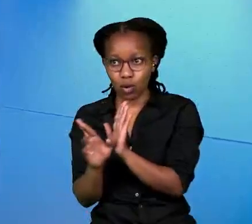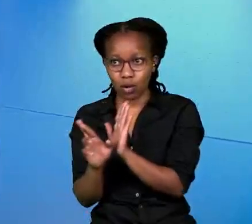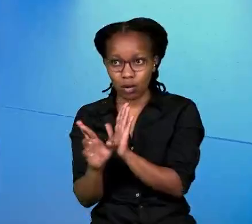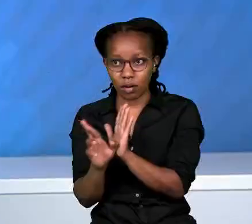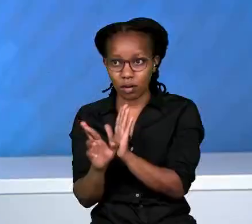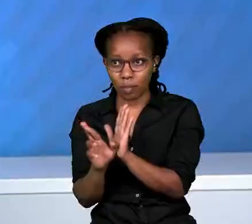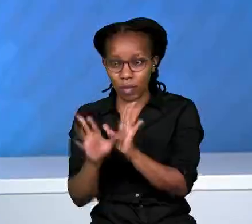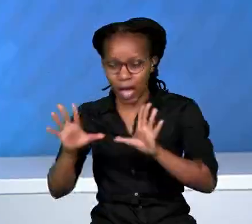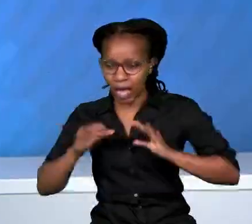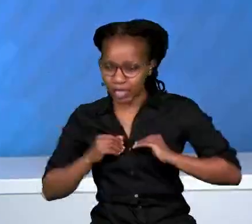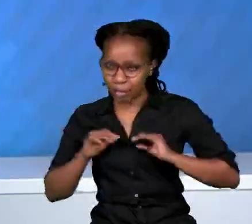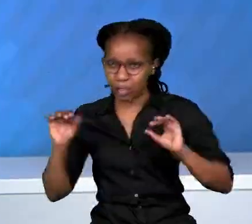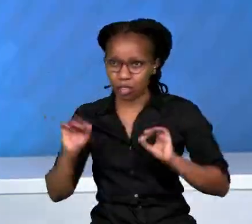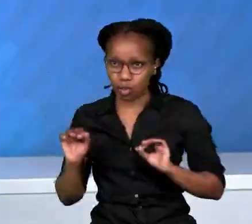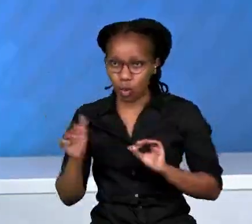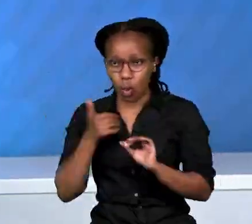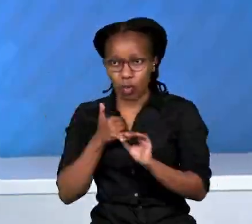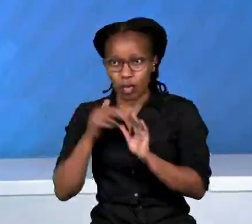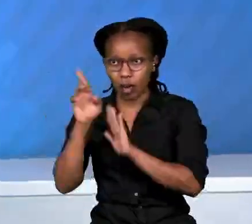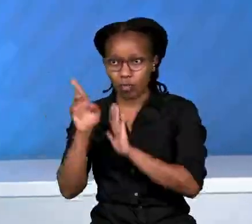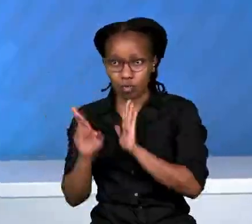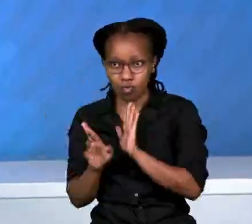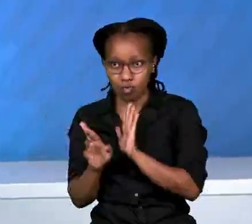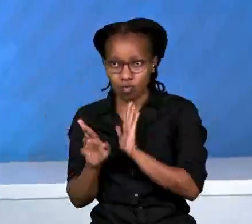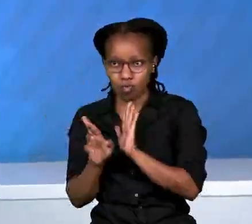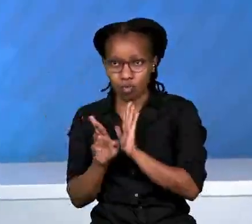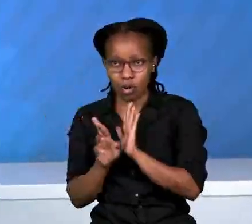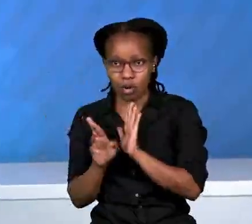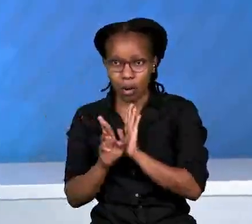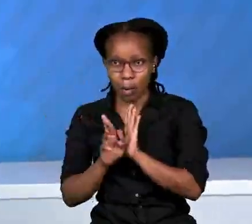We won't allow this. They have not a manifesto. They have